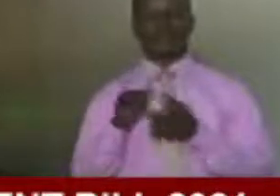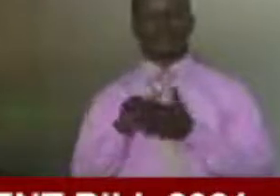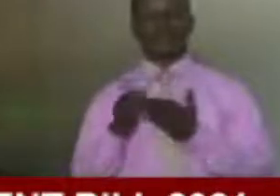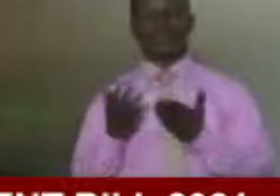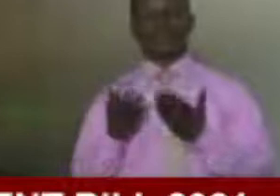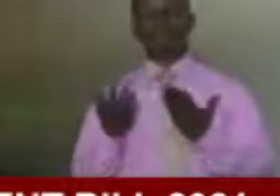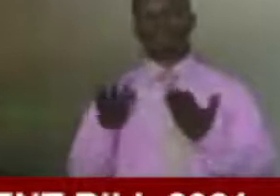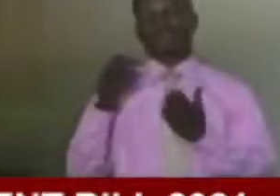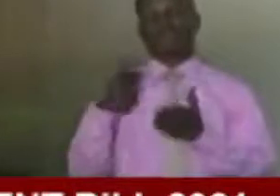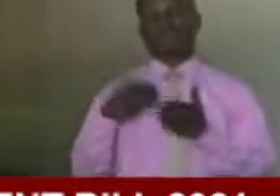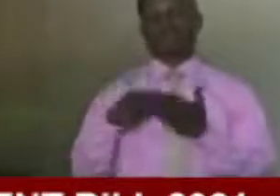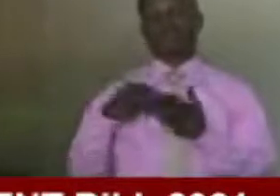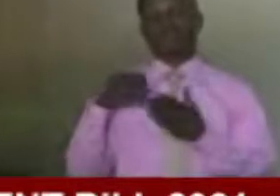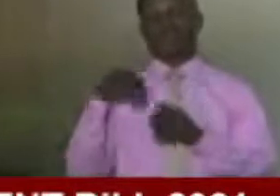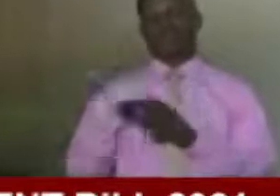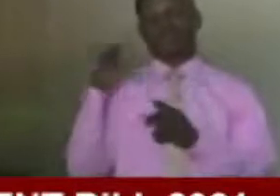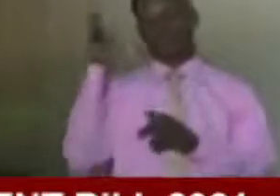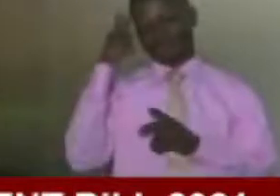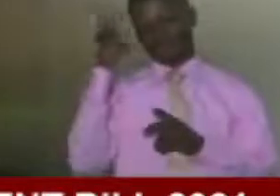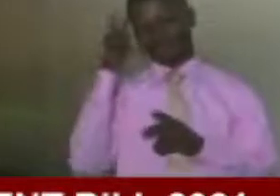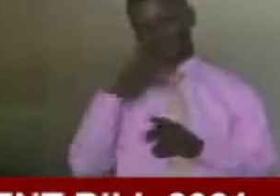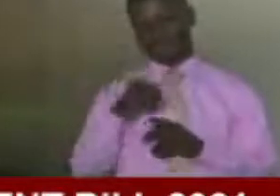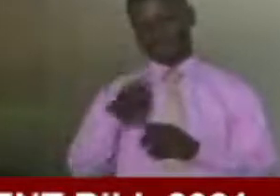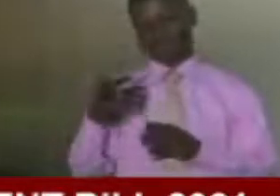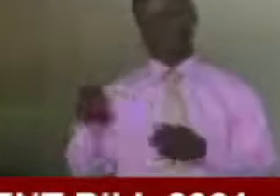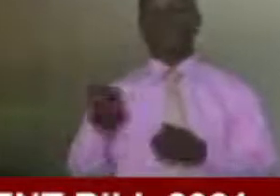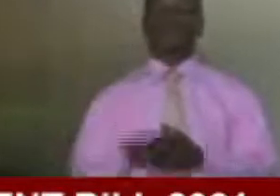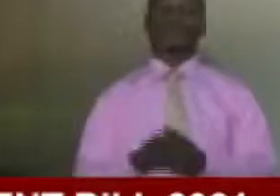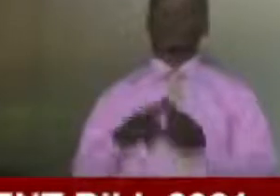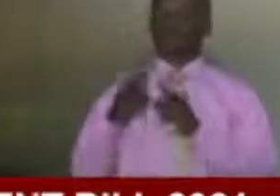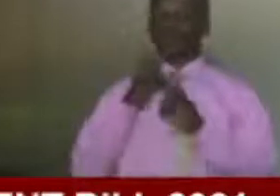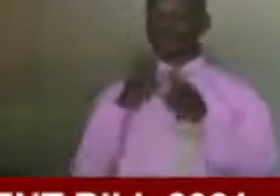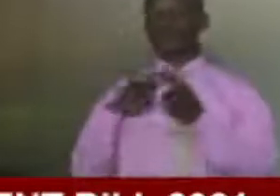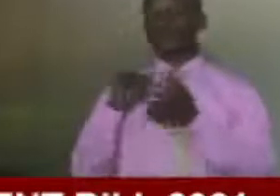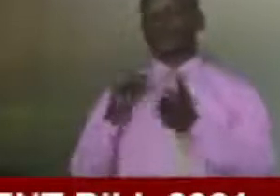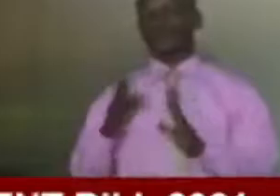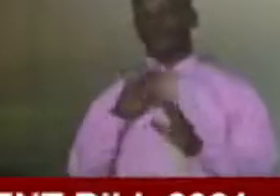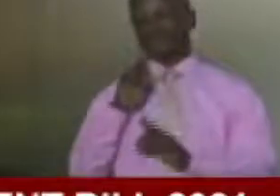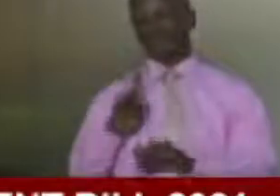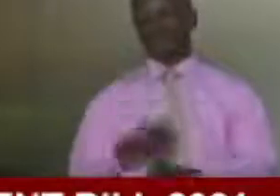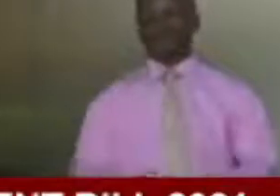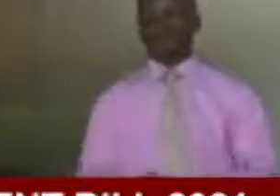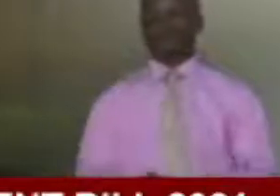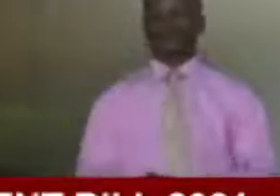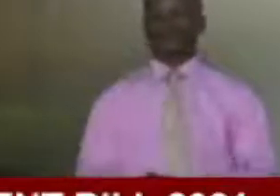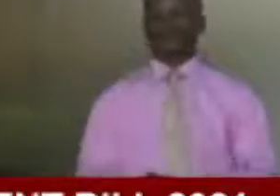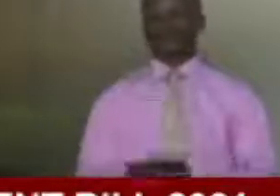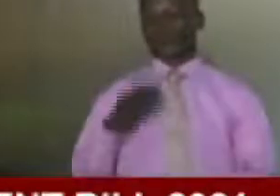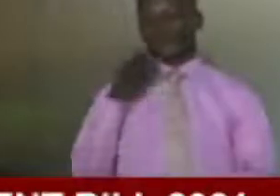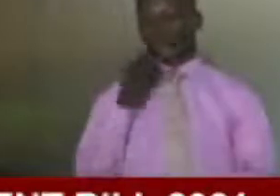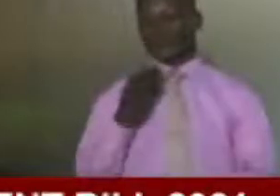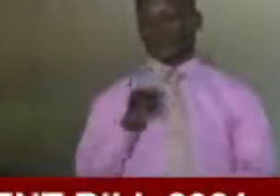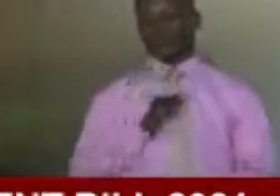politics, and of course, I'll allow the NBA president and Honorable Keja to respond to those interventions also. Thank you, Shem. I